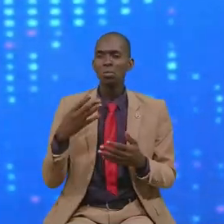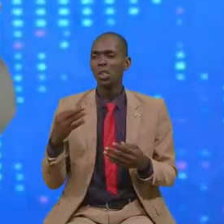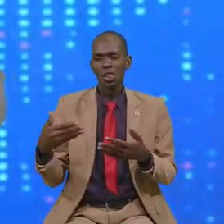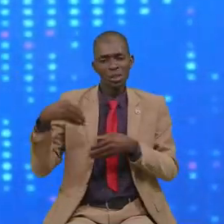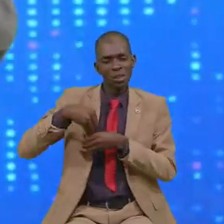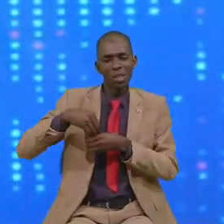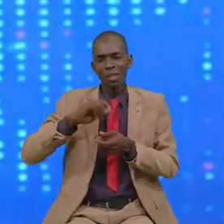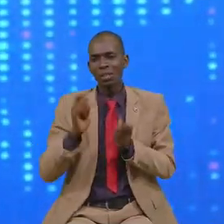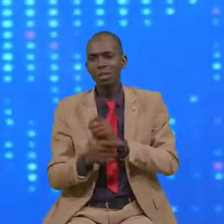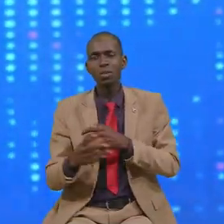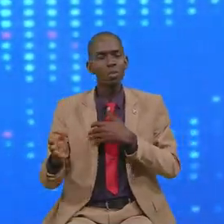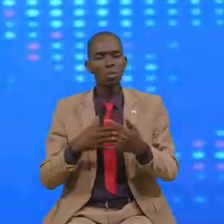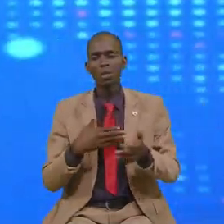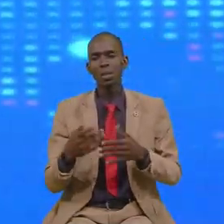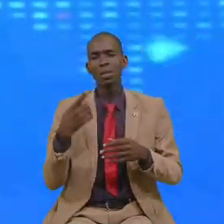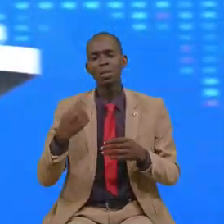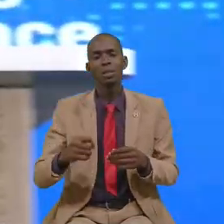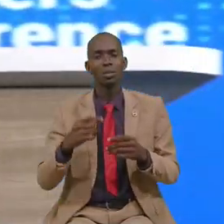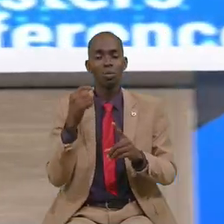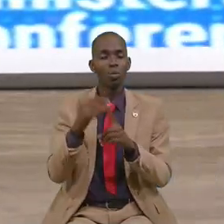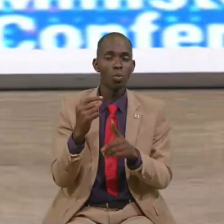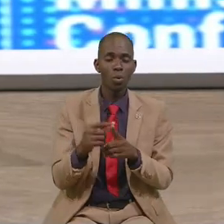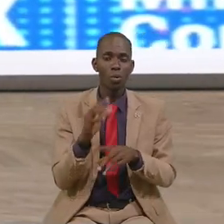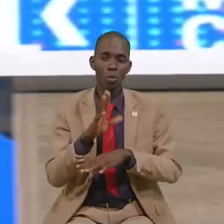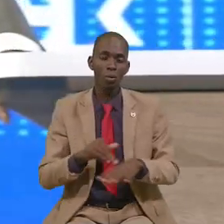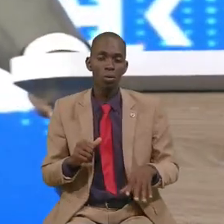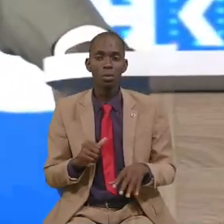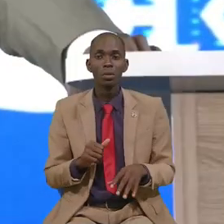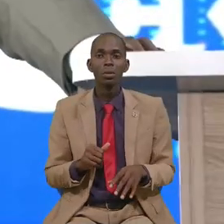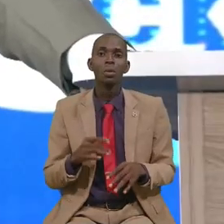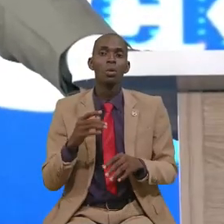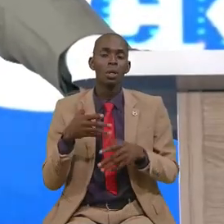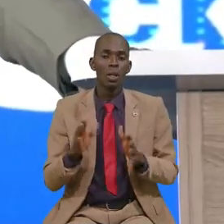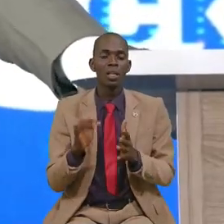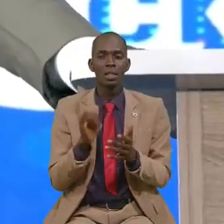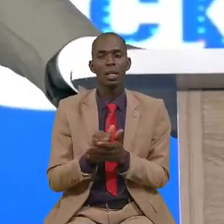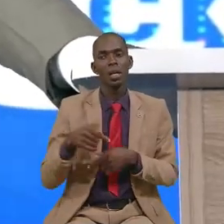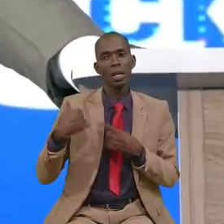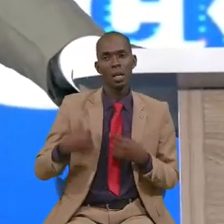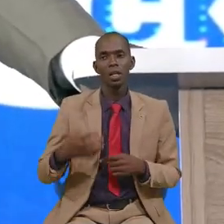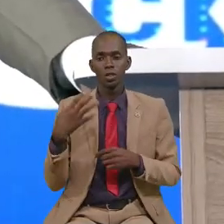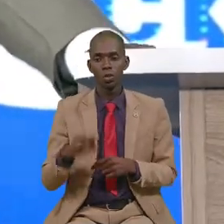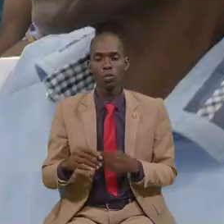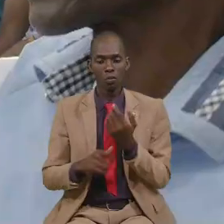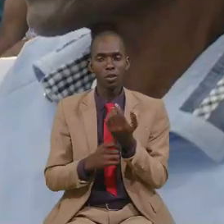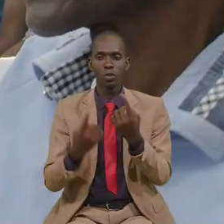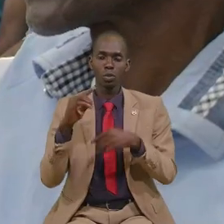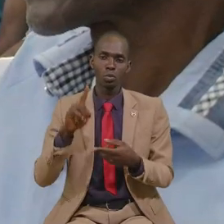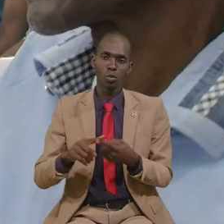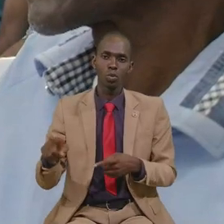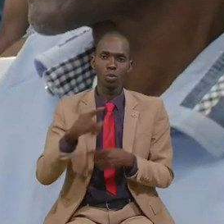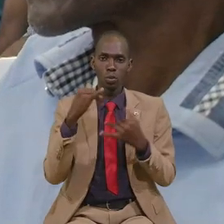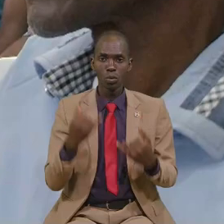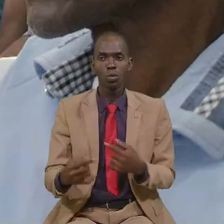about terminology. Let that heart of flesh come to you today. And the